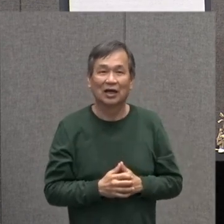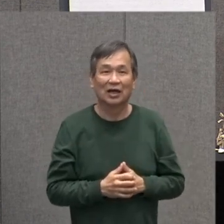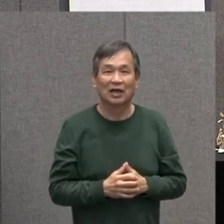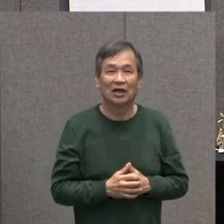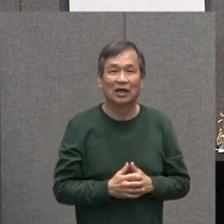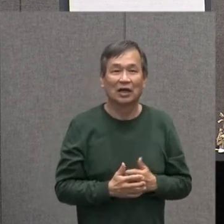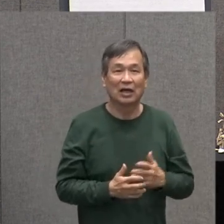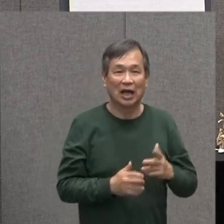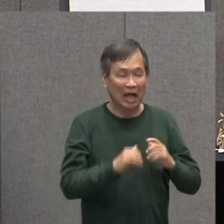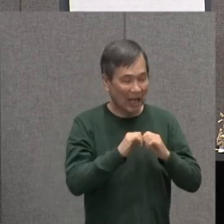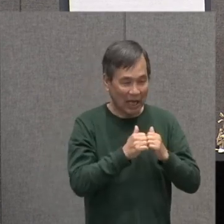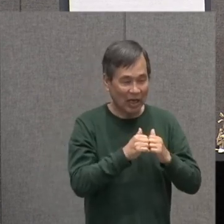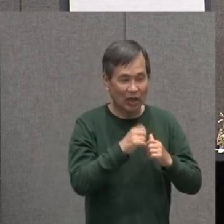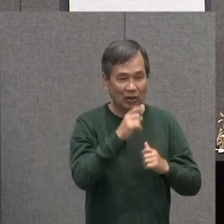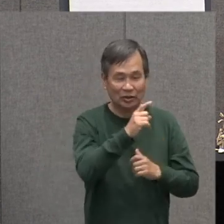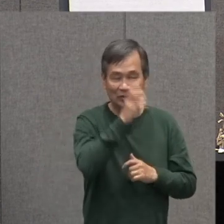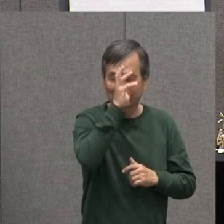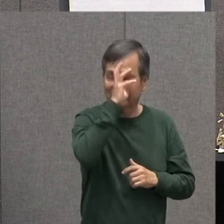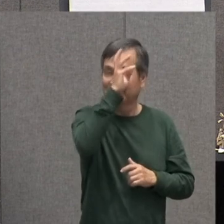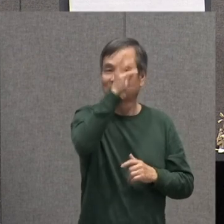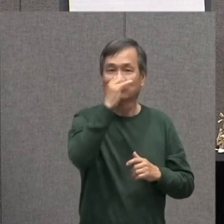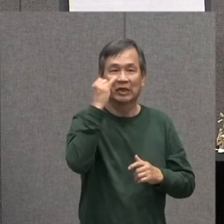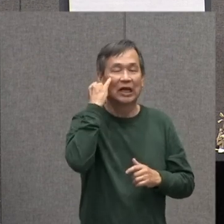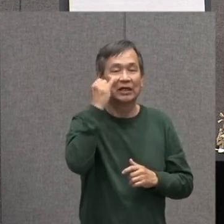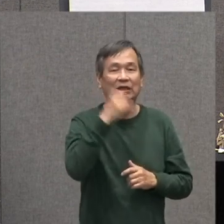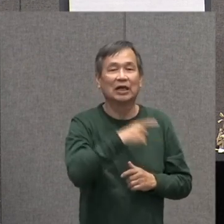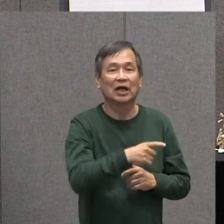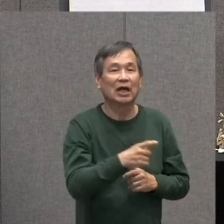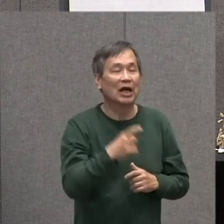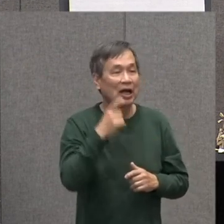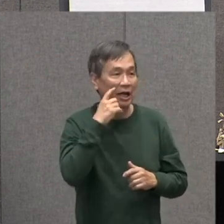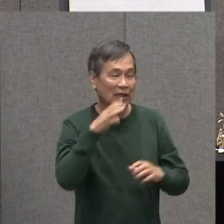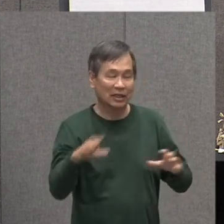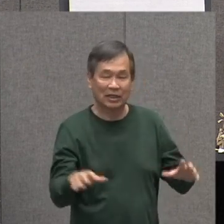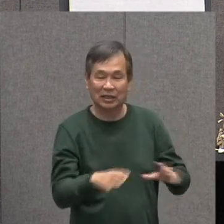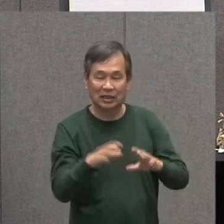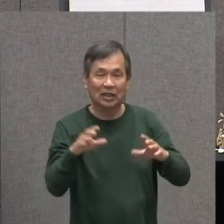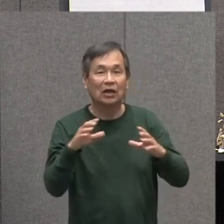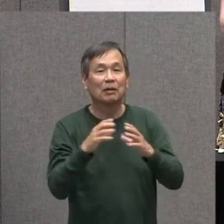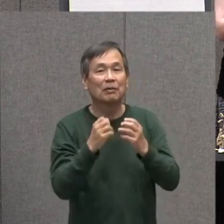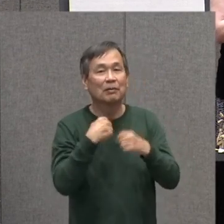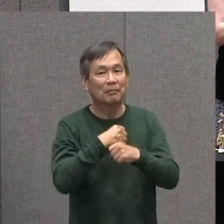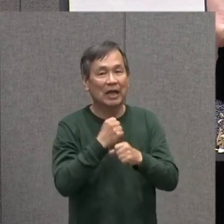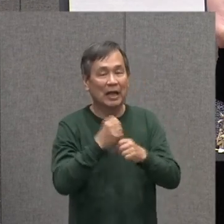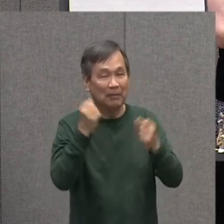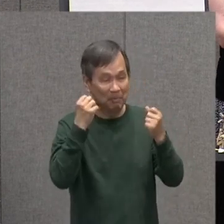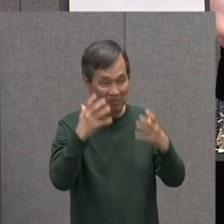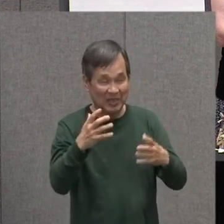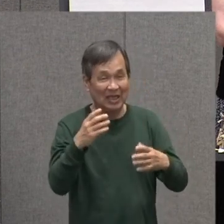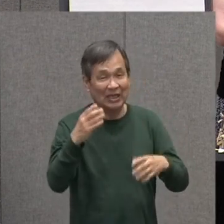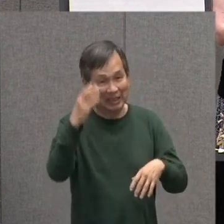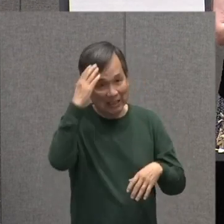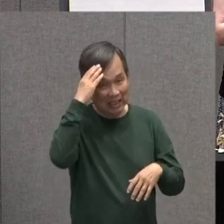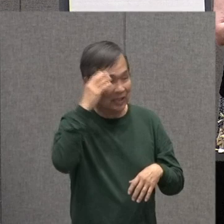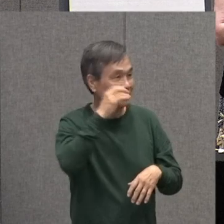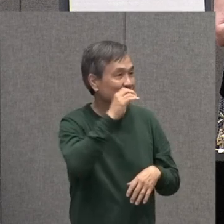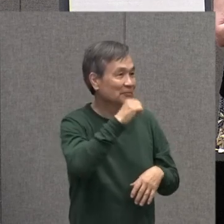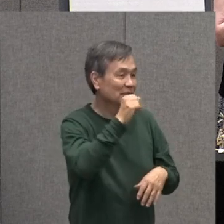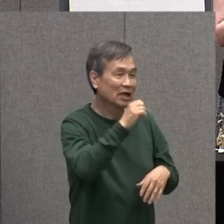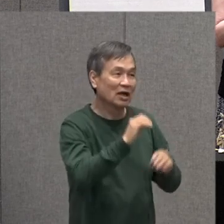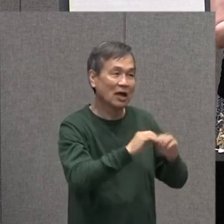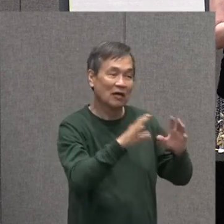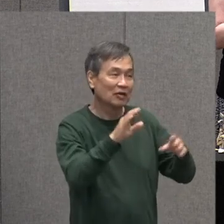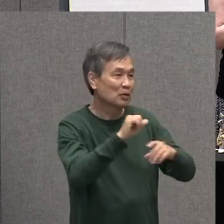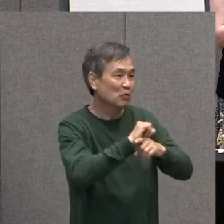why that happened. I think that he may have done this a lot. I think that he practiced a lot. I know.